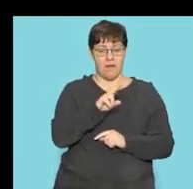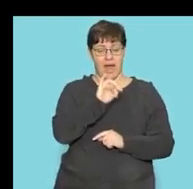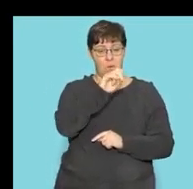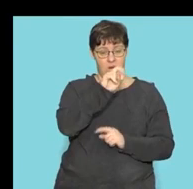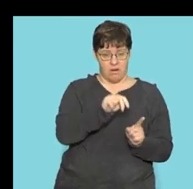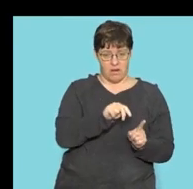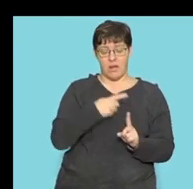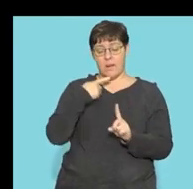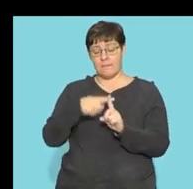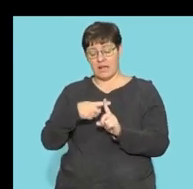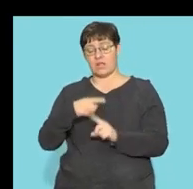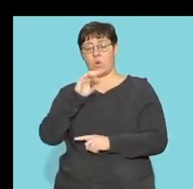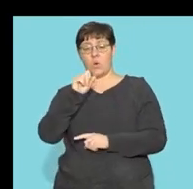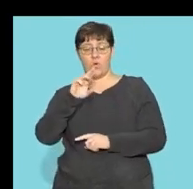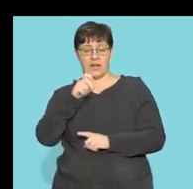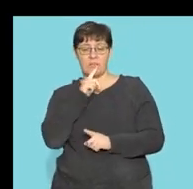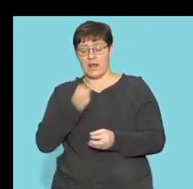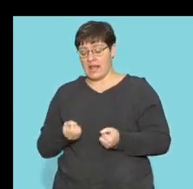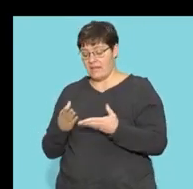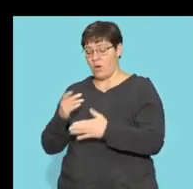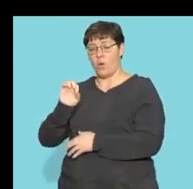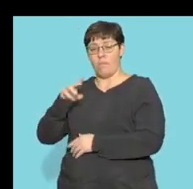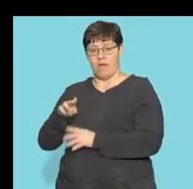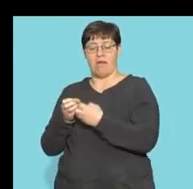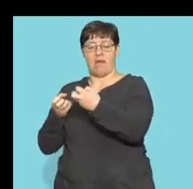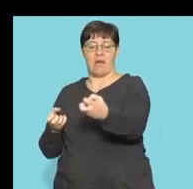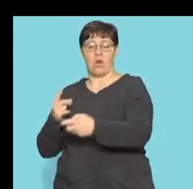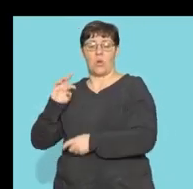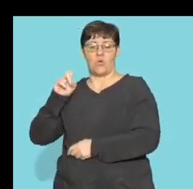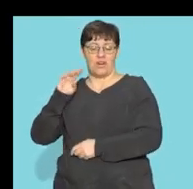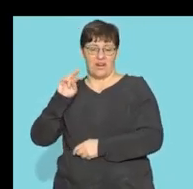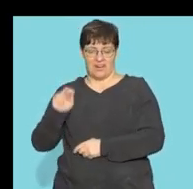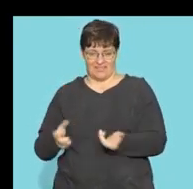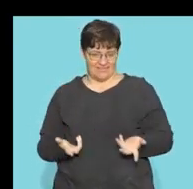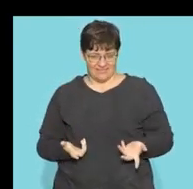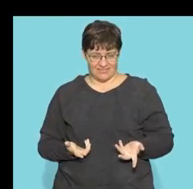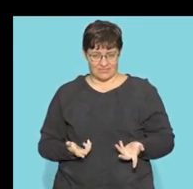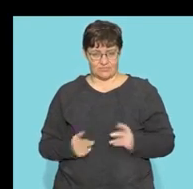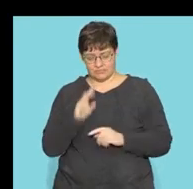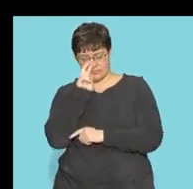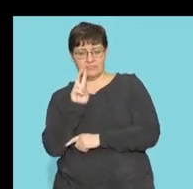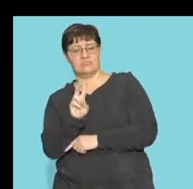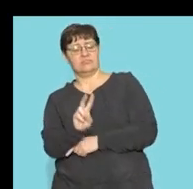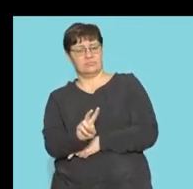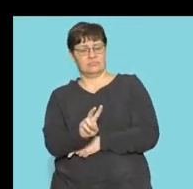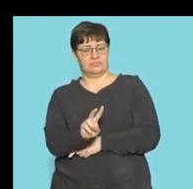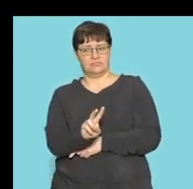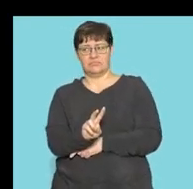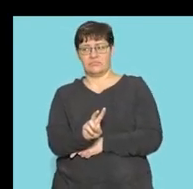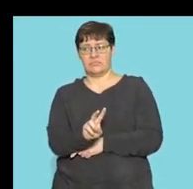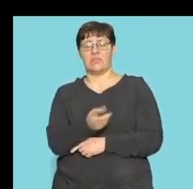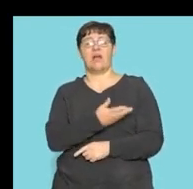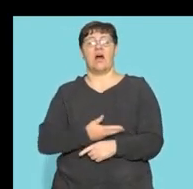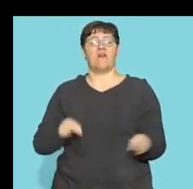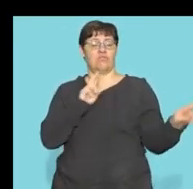got. Copper ions plus chloride ions are going to give us copper and chlorine. We got that just by